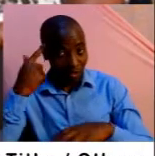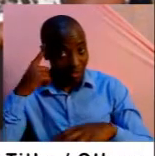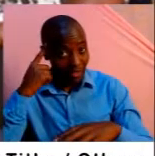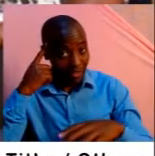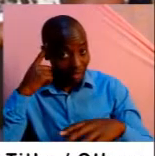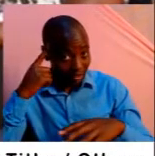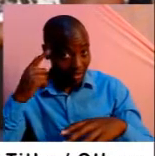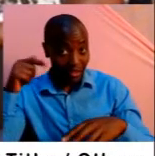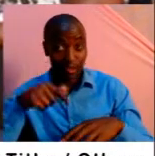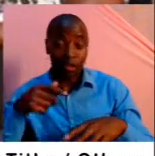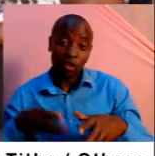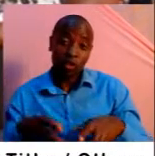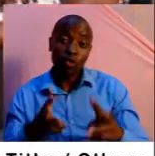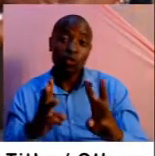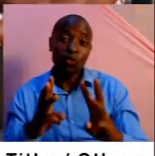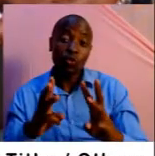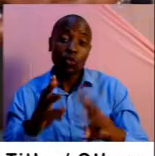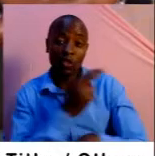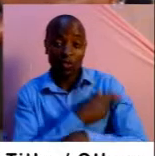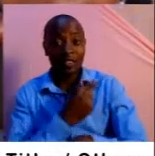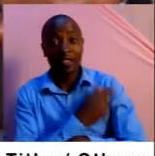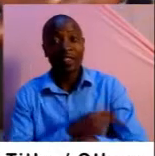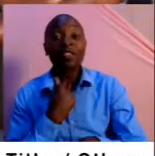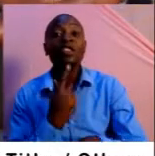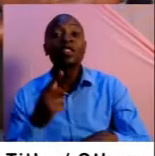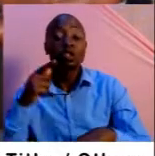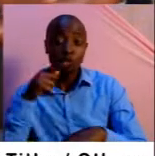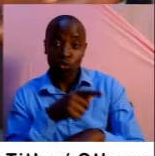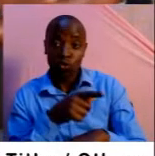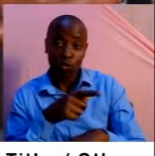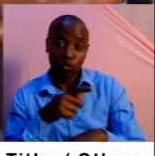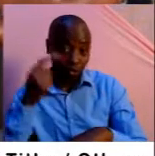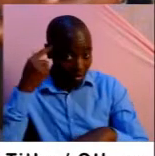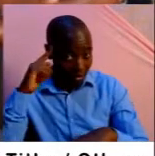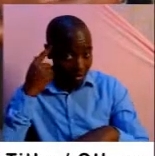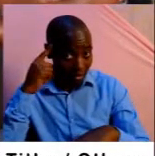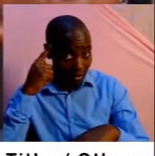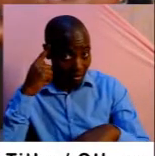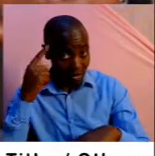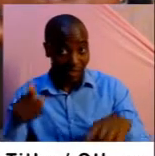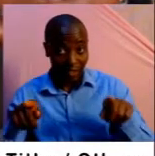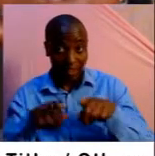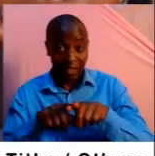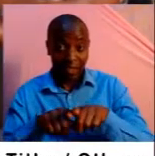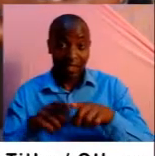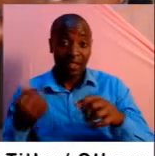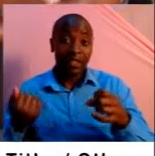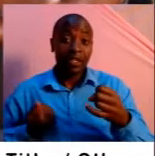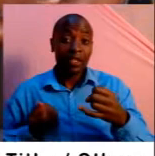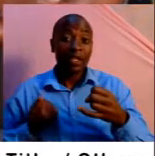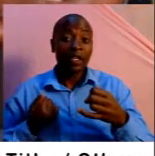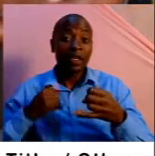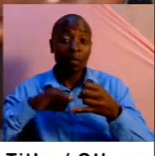perspective of the commentary I just introduced. I was thinking in that line of the mind. I don't know what you can say about